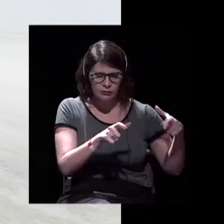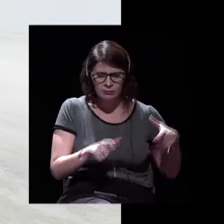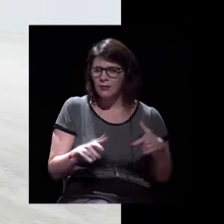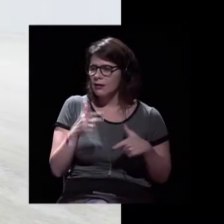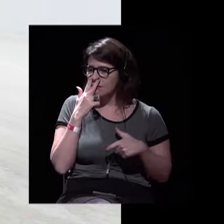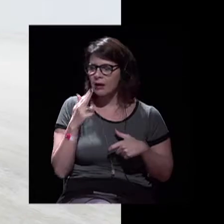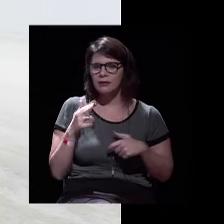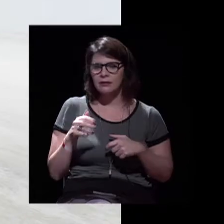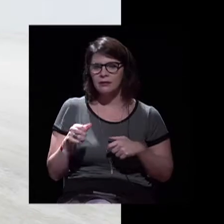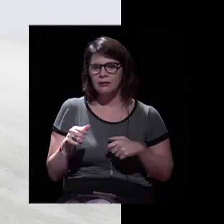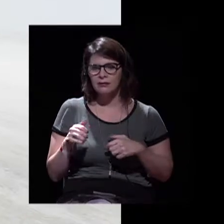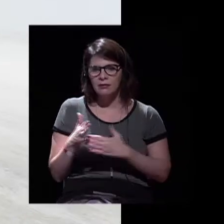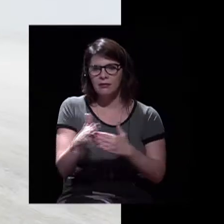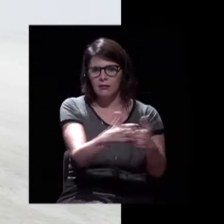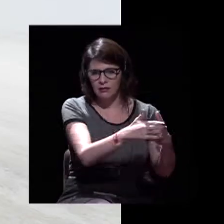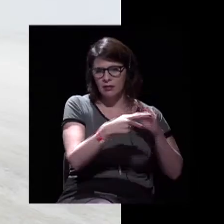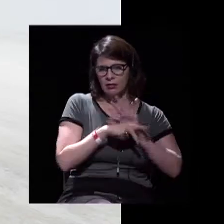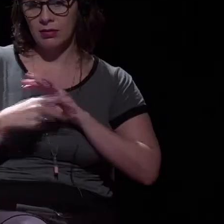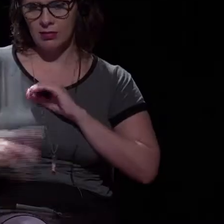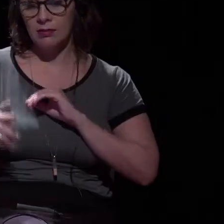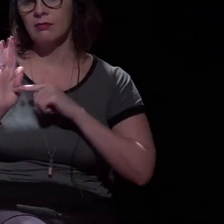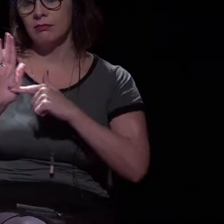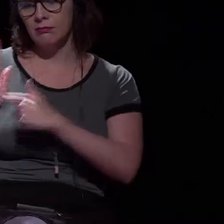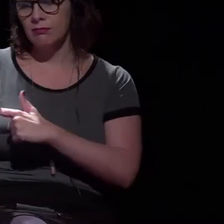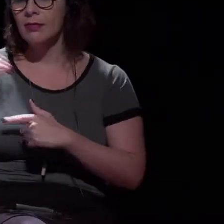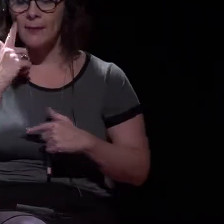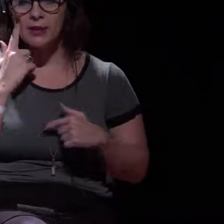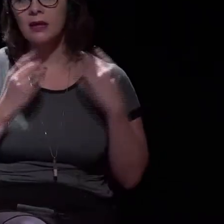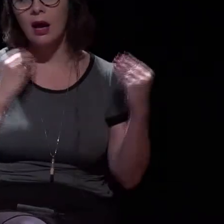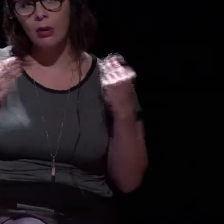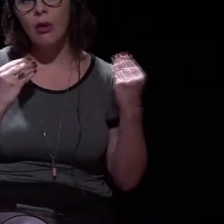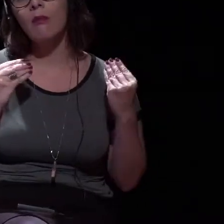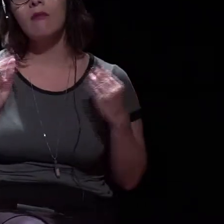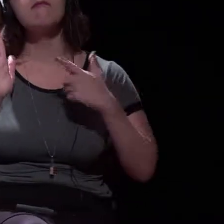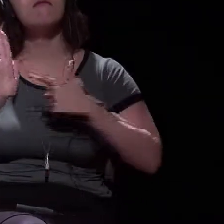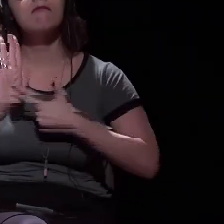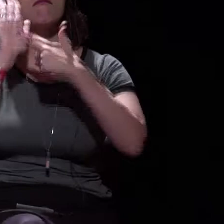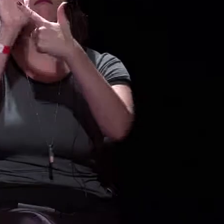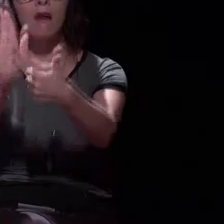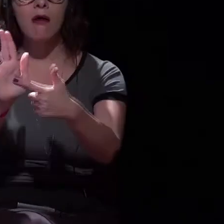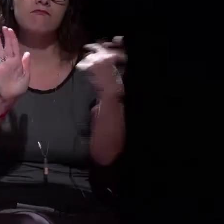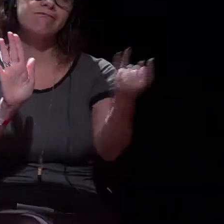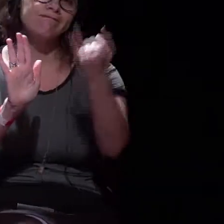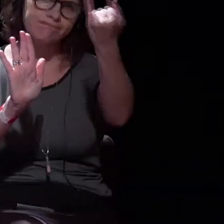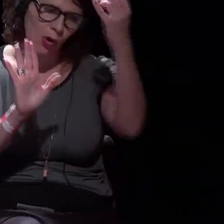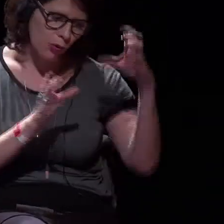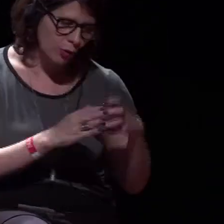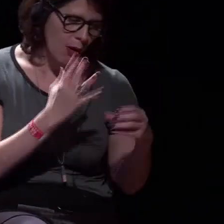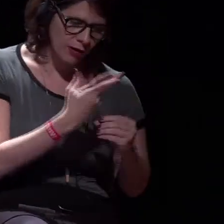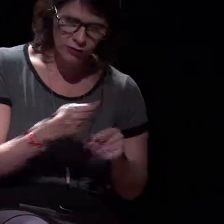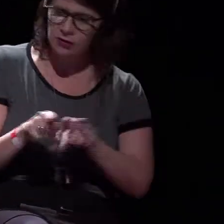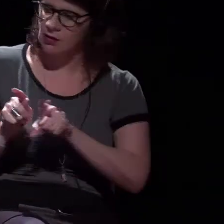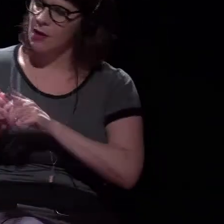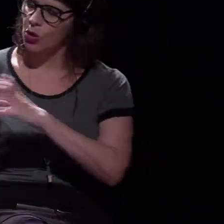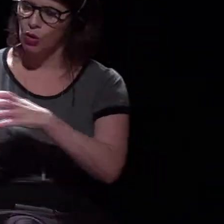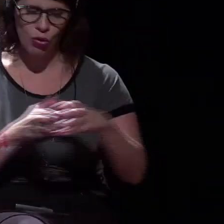and context of cultural production was paramount to many of the artists and collectives included in the show. In his essay for